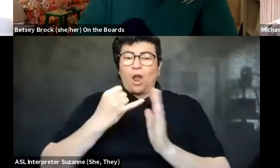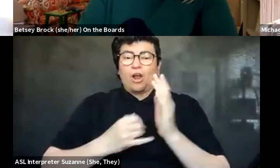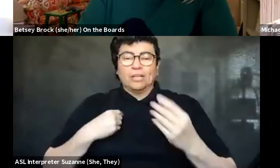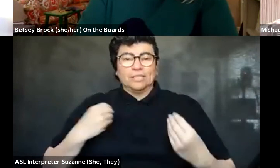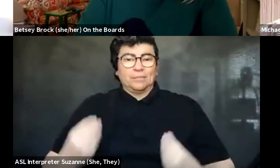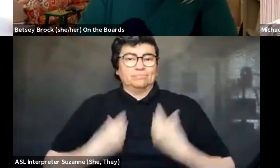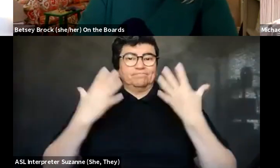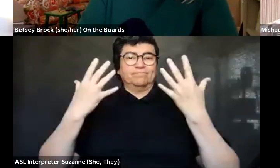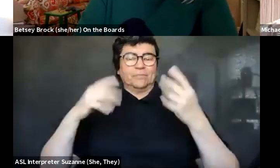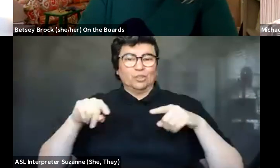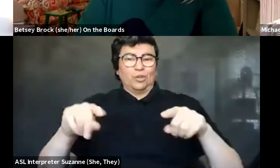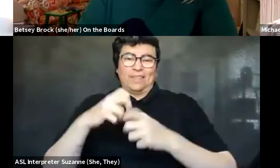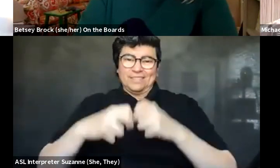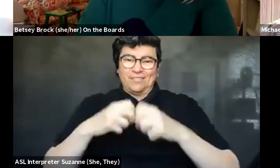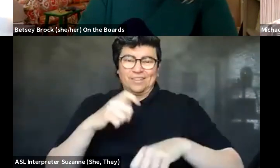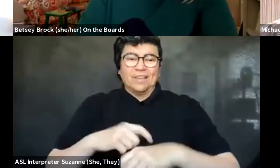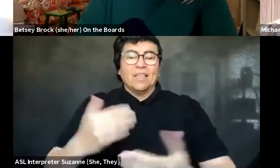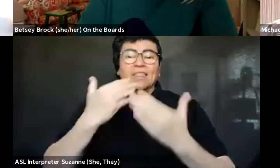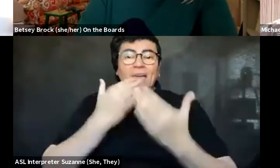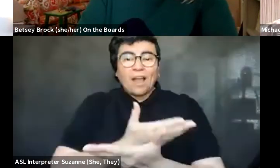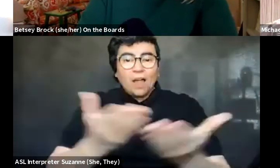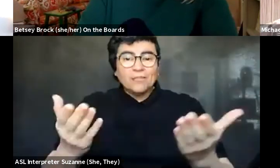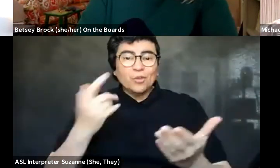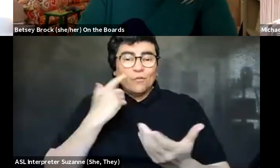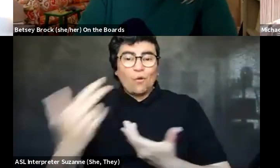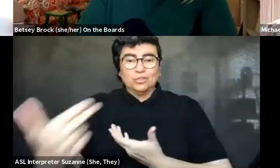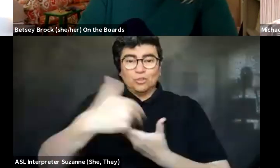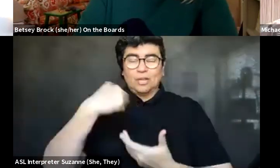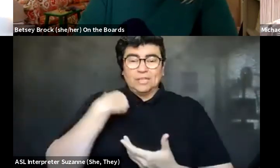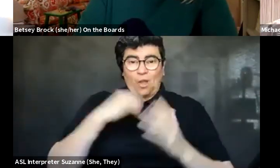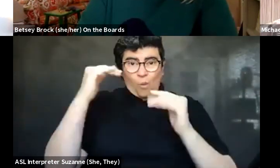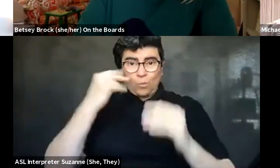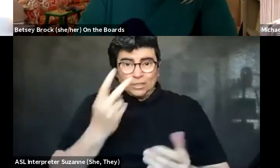very difficult time. Thank you as well to all of you for joining us again. I hope we will see you